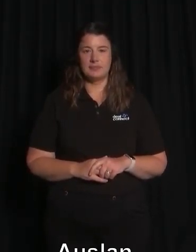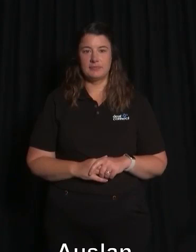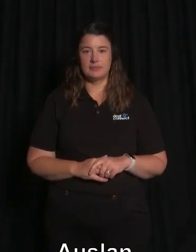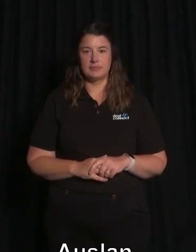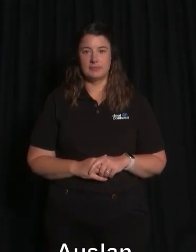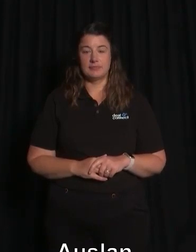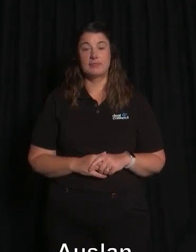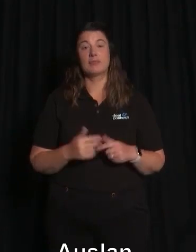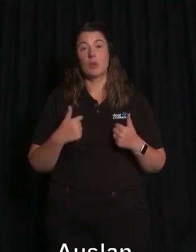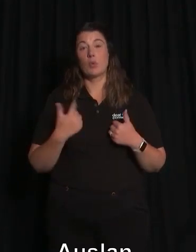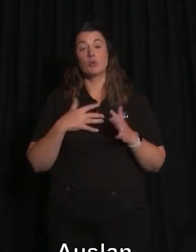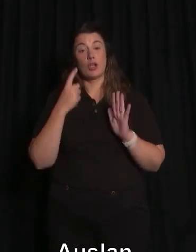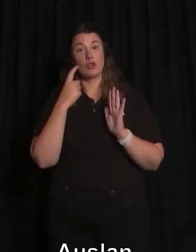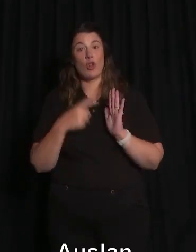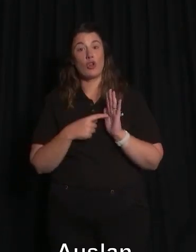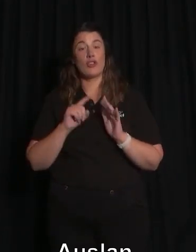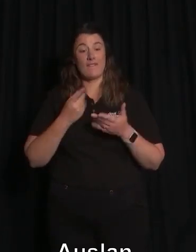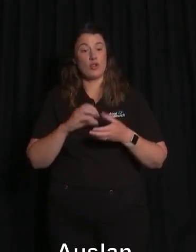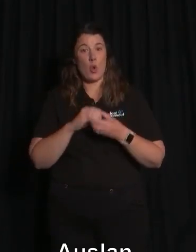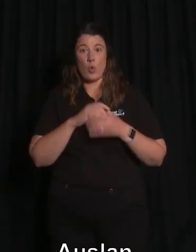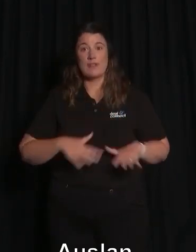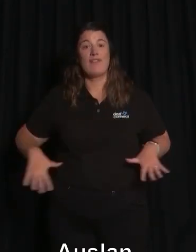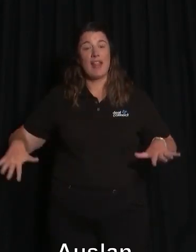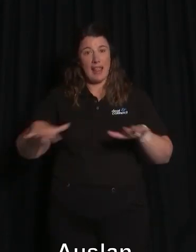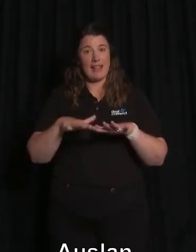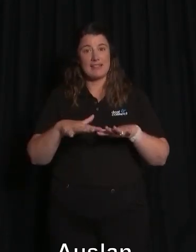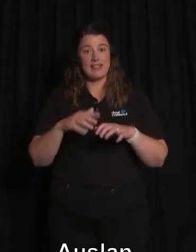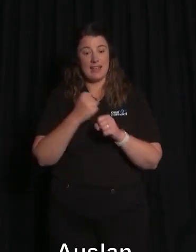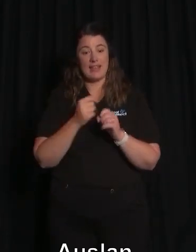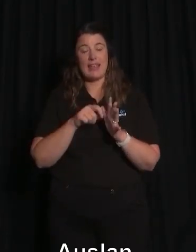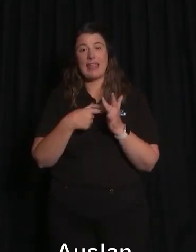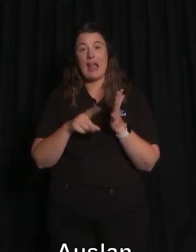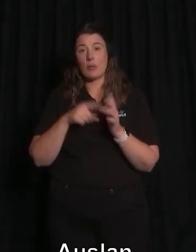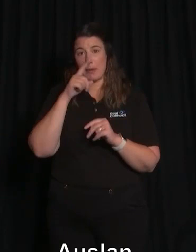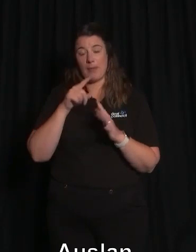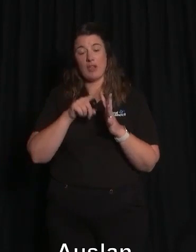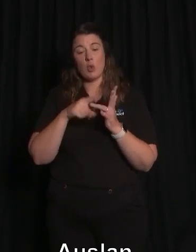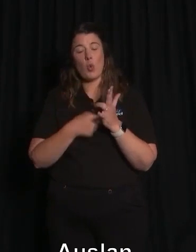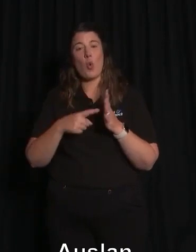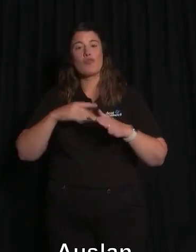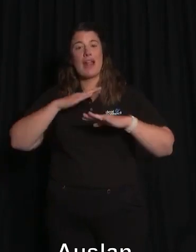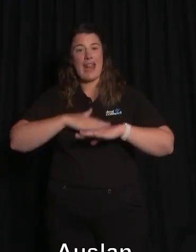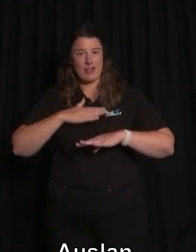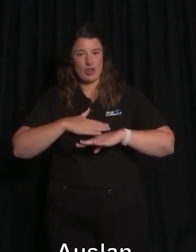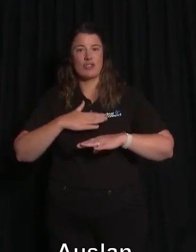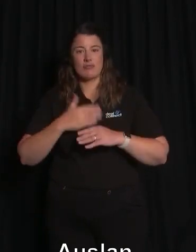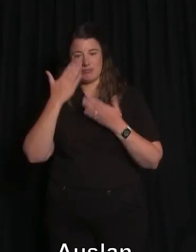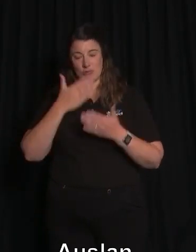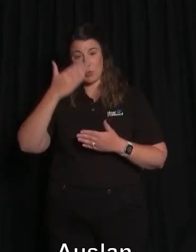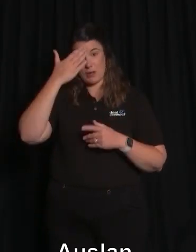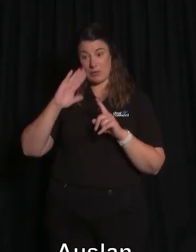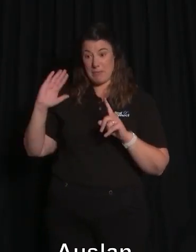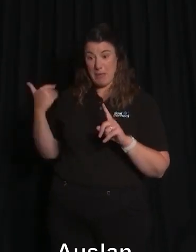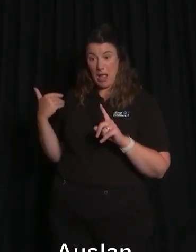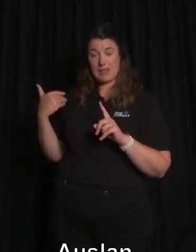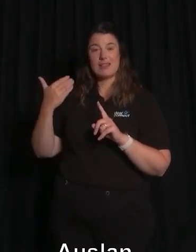Can I too begin by acknowledging the traditional custodians of the land, the Gadigal people of the Eora Nation, pay my respects to their elders